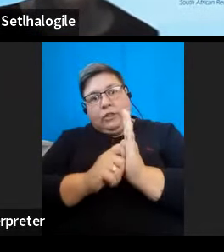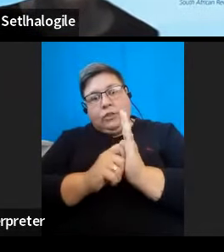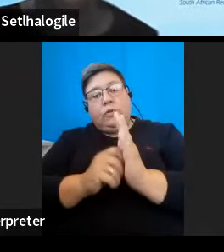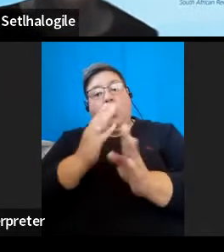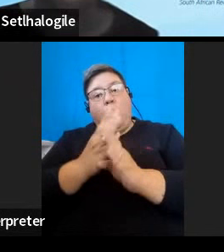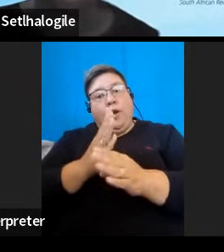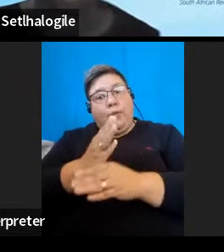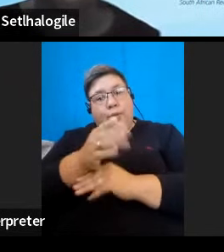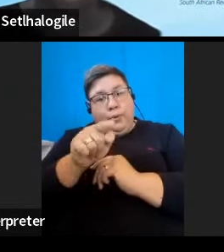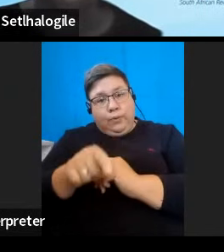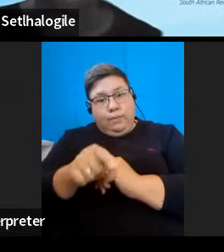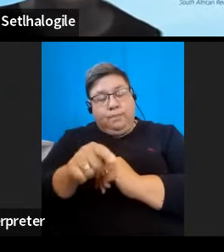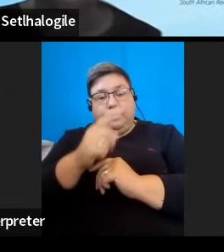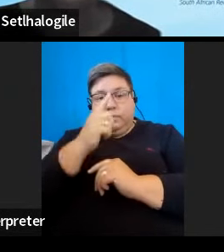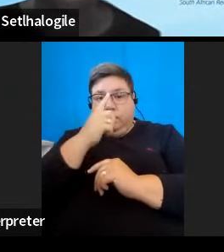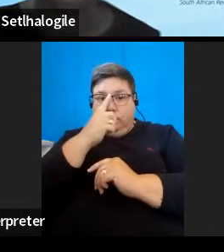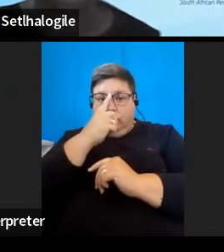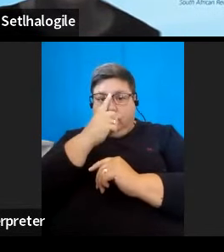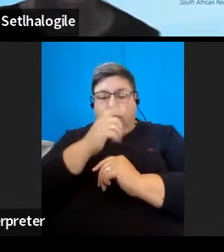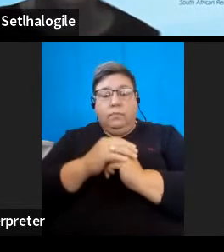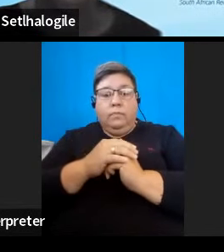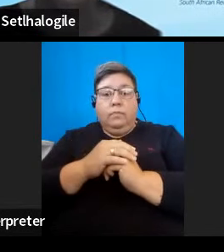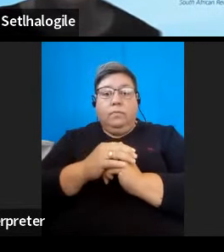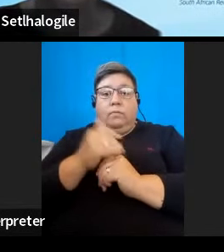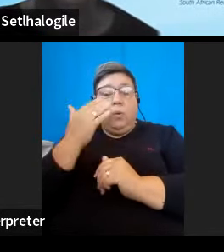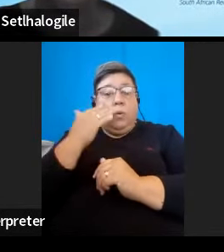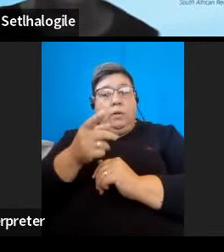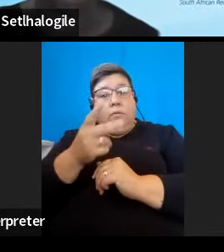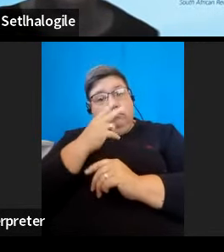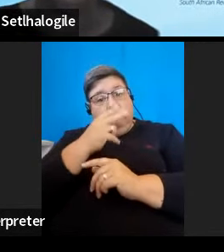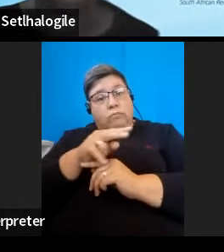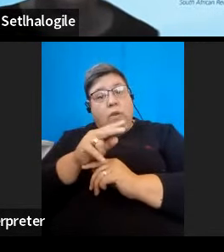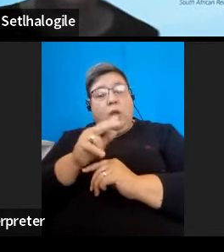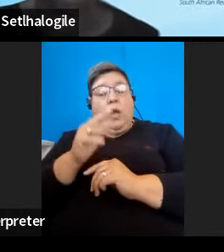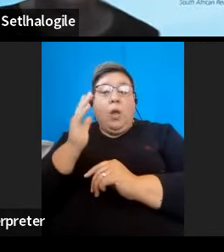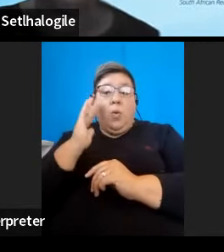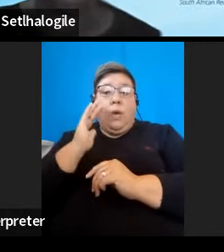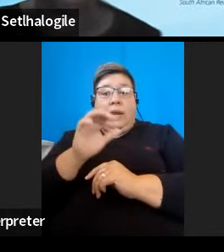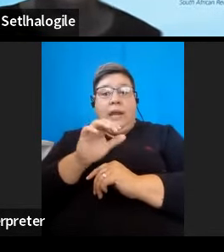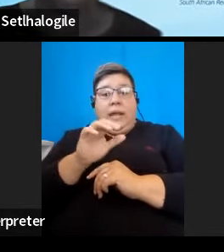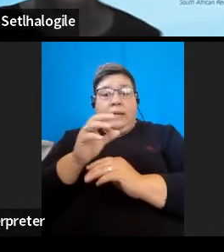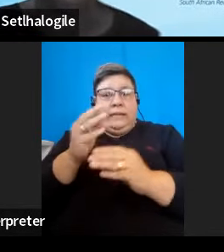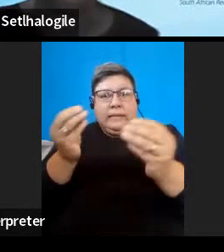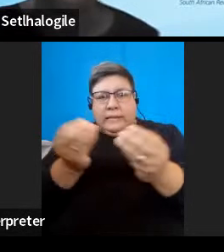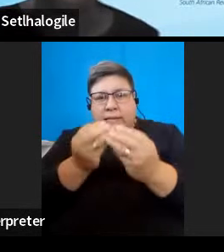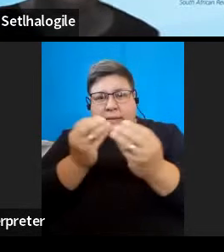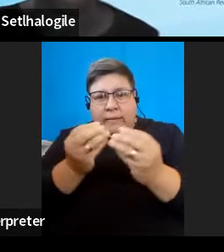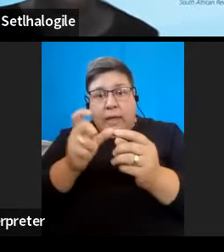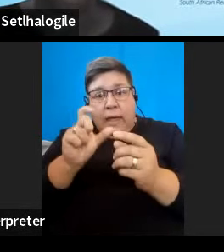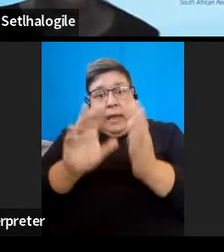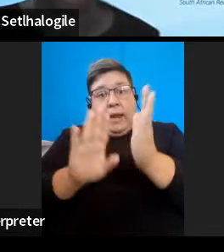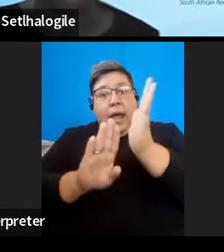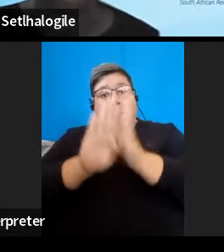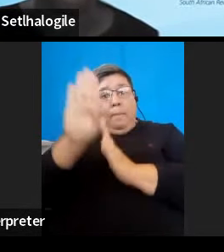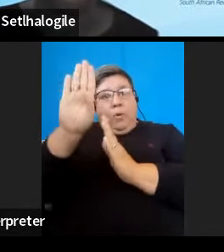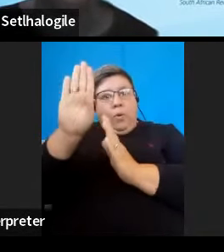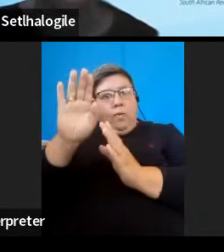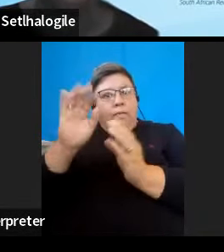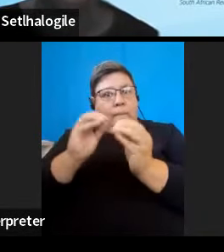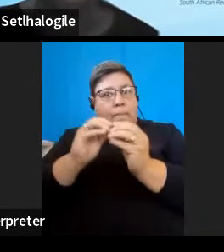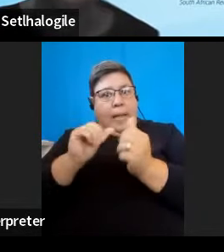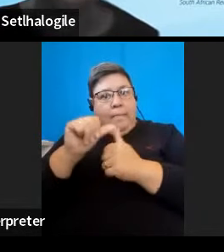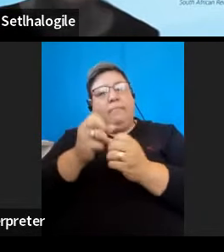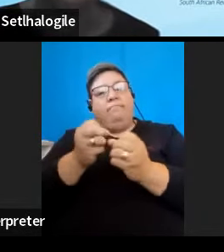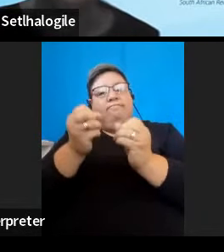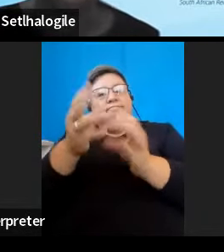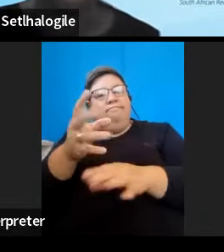initial validation and we saw that indeed there are some things that the client can improve upon, we will give you time and then we'll